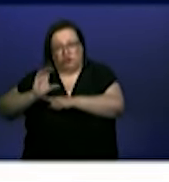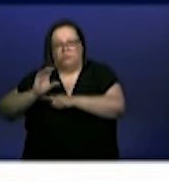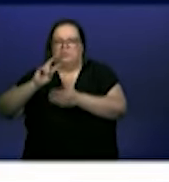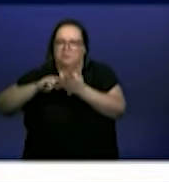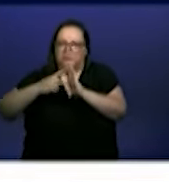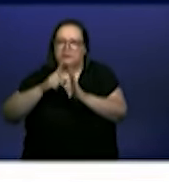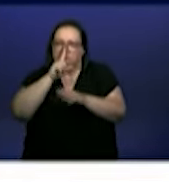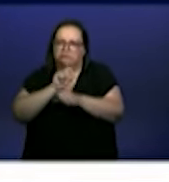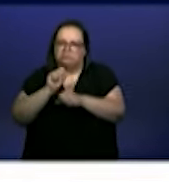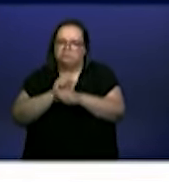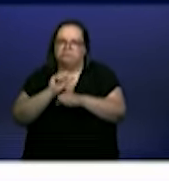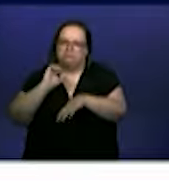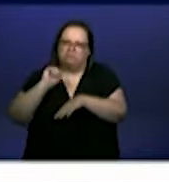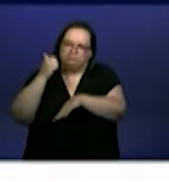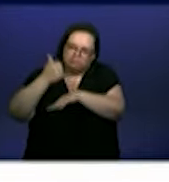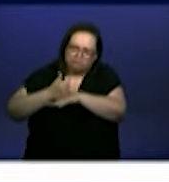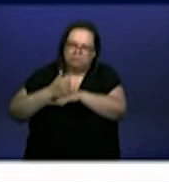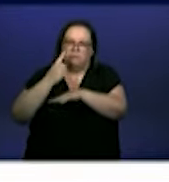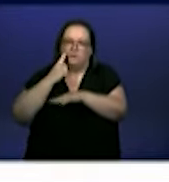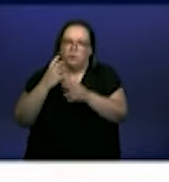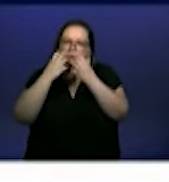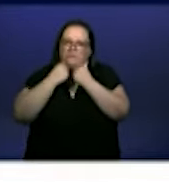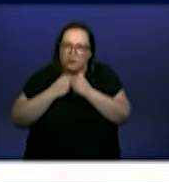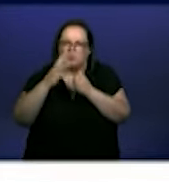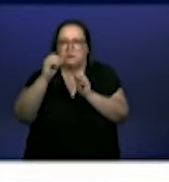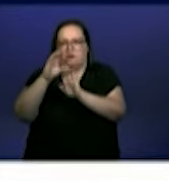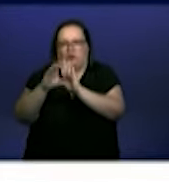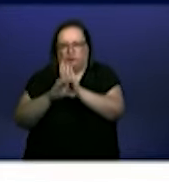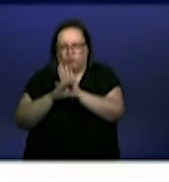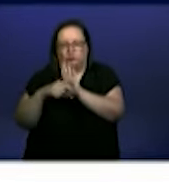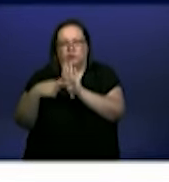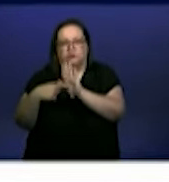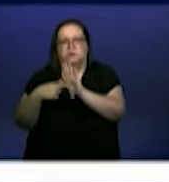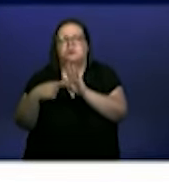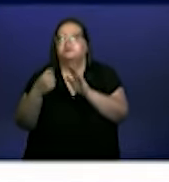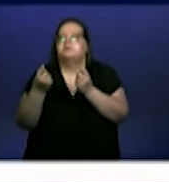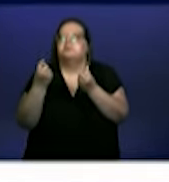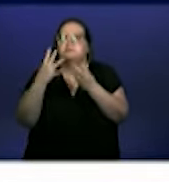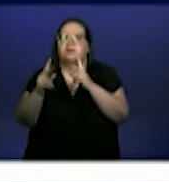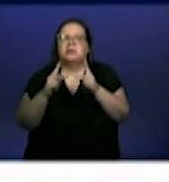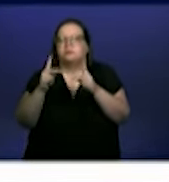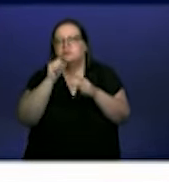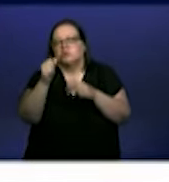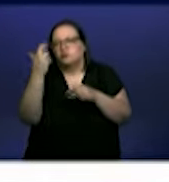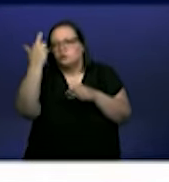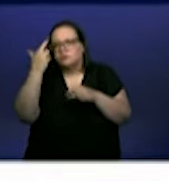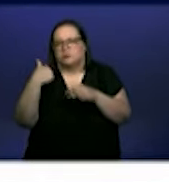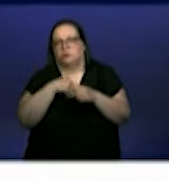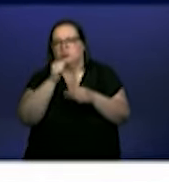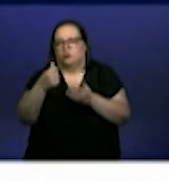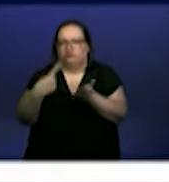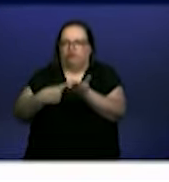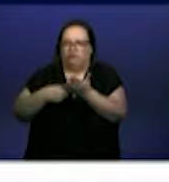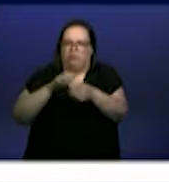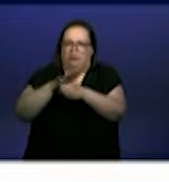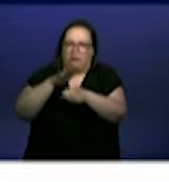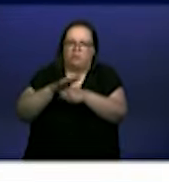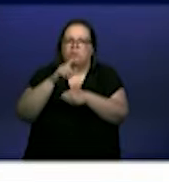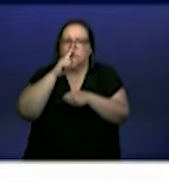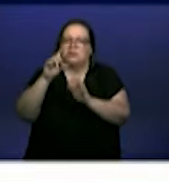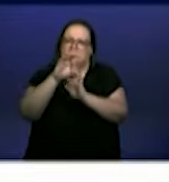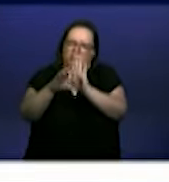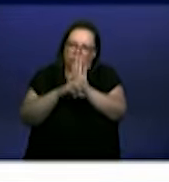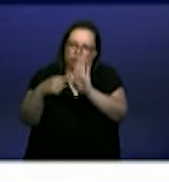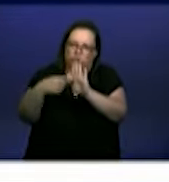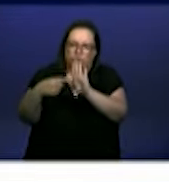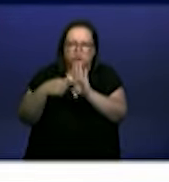values and the Constitution. I think what a lot of people fail to realize and that we don't talk about enough is that the Constitution is the